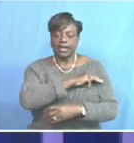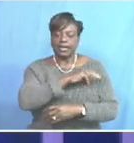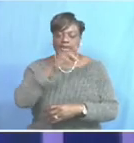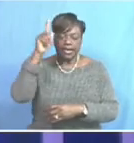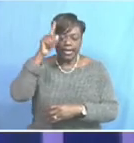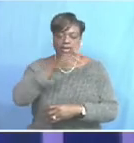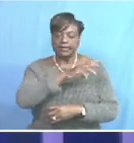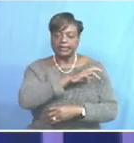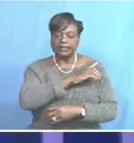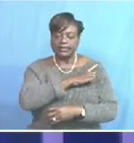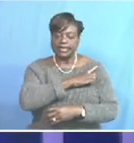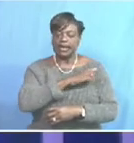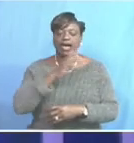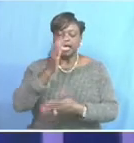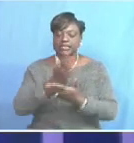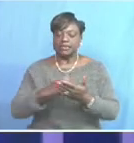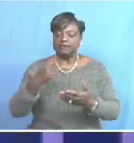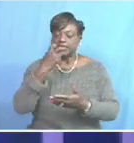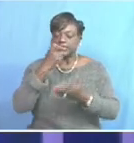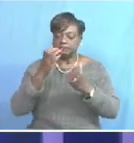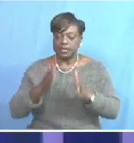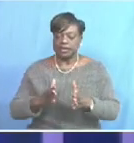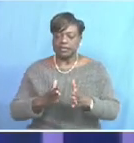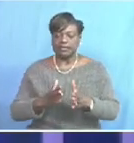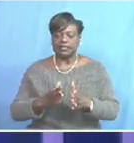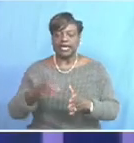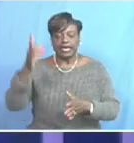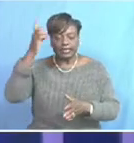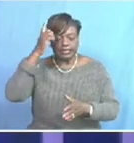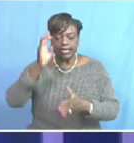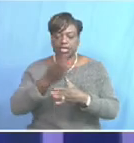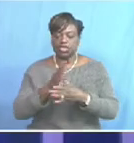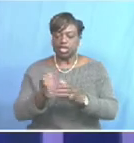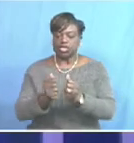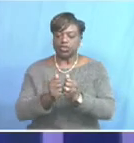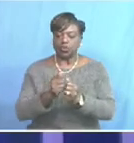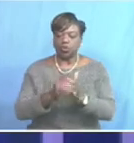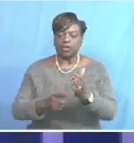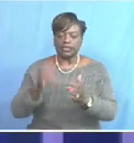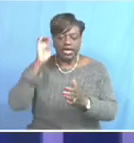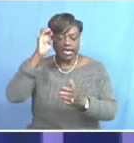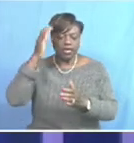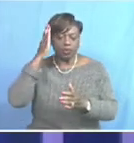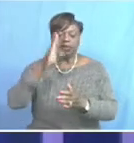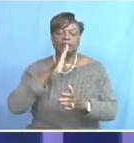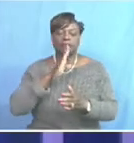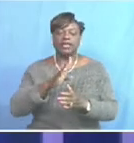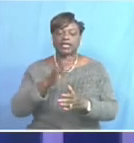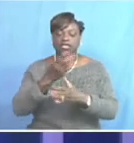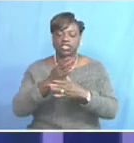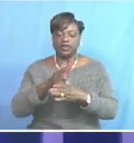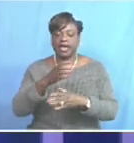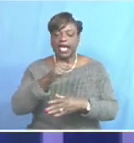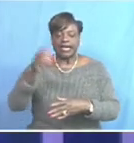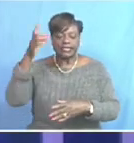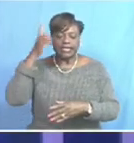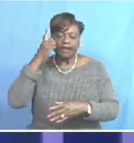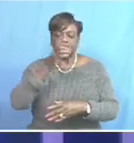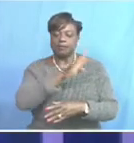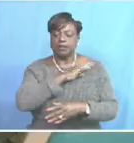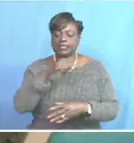us an idea of what he will be sharing, REV's marketing coordinator, D'Avril Burrows, talked about why they came on